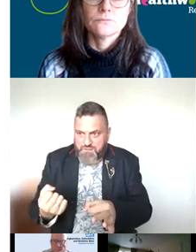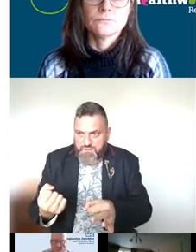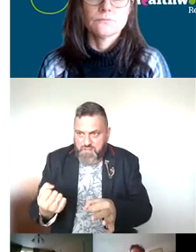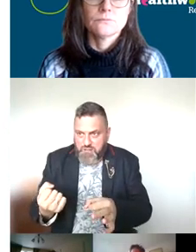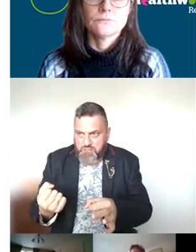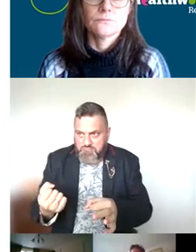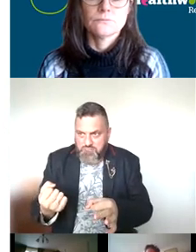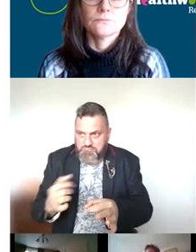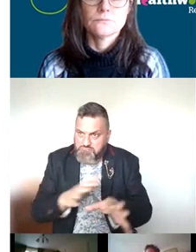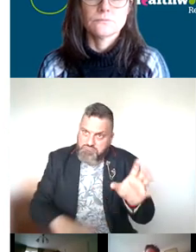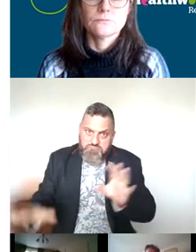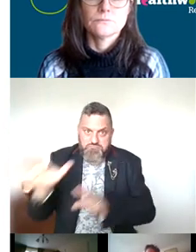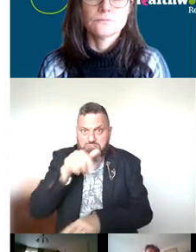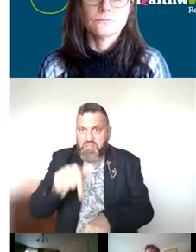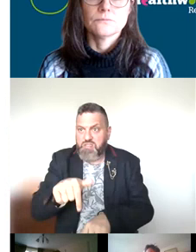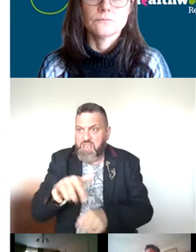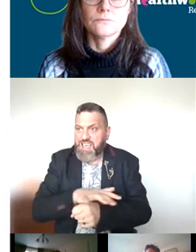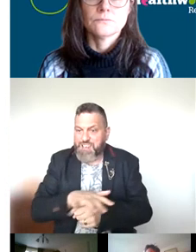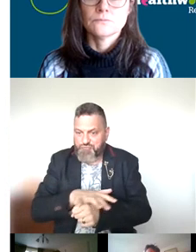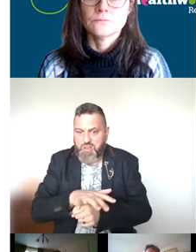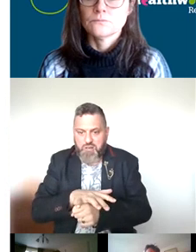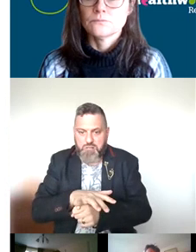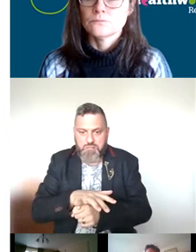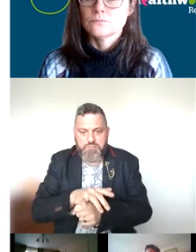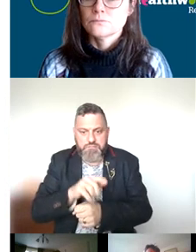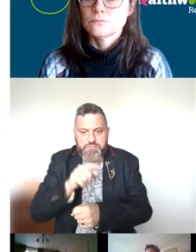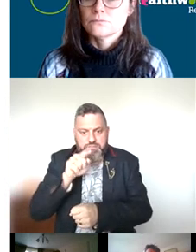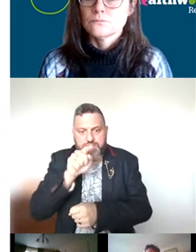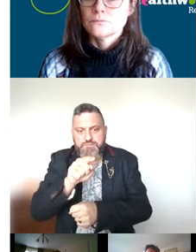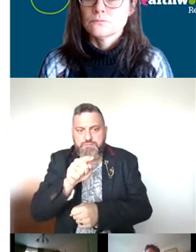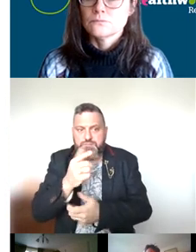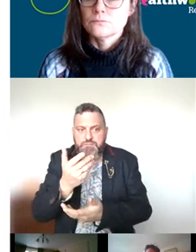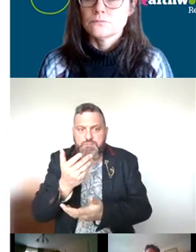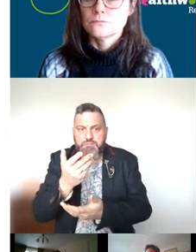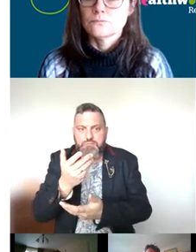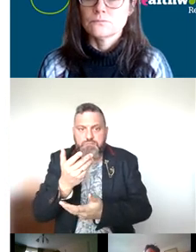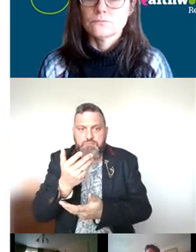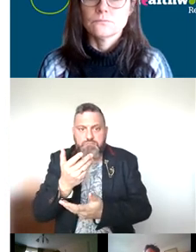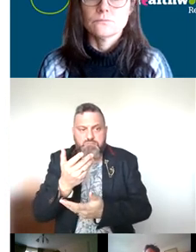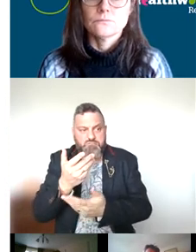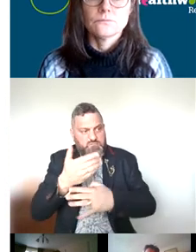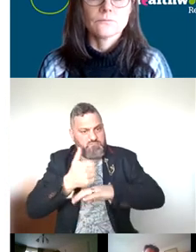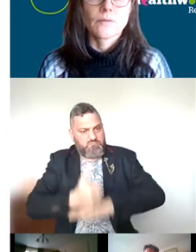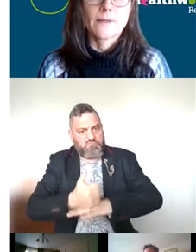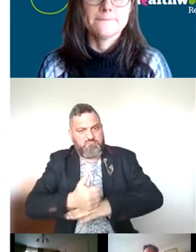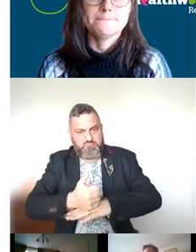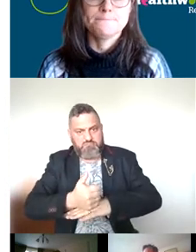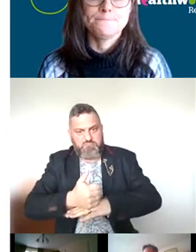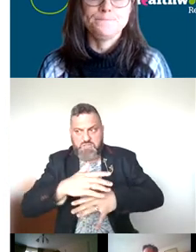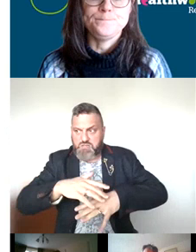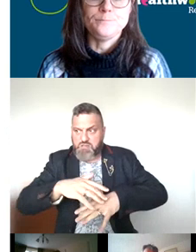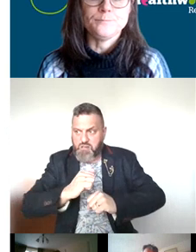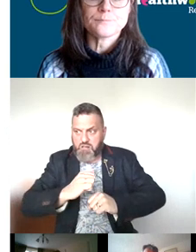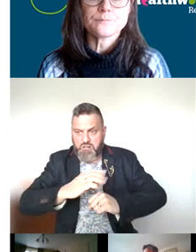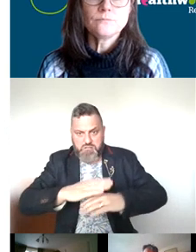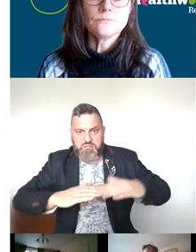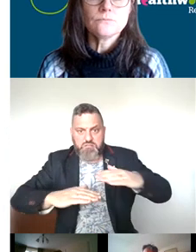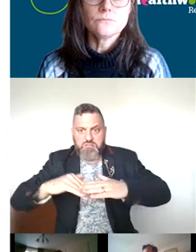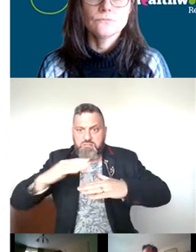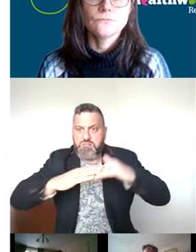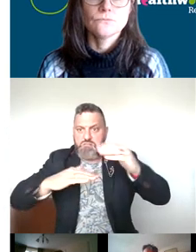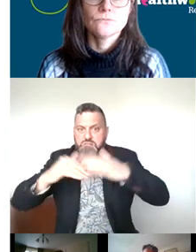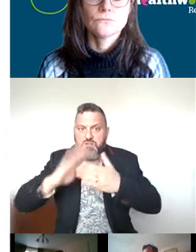across the area. And those formed the foundation of what it was that we were setting as our ambition.